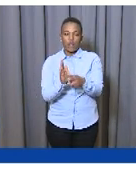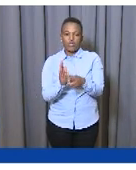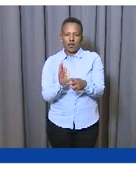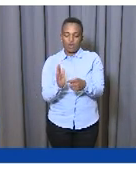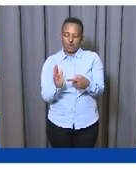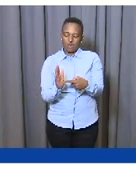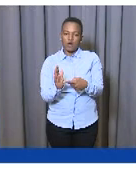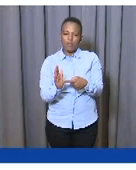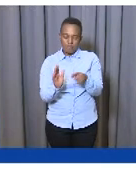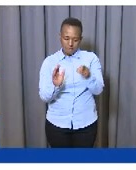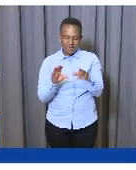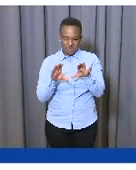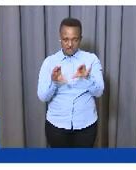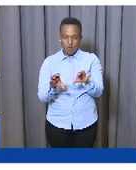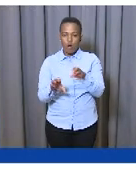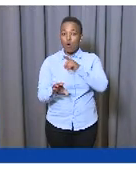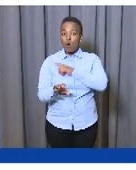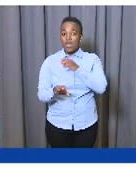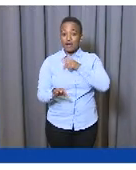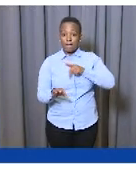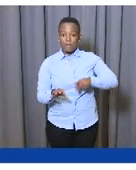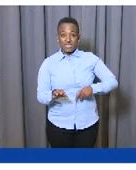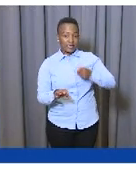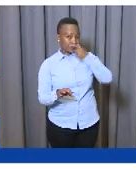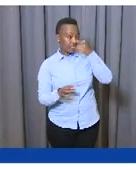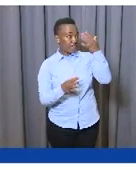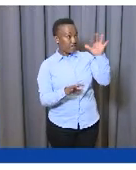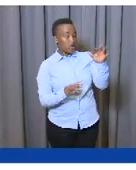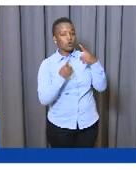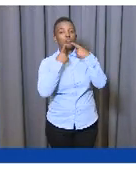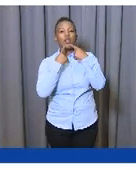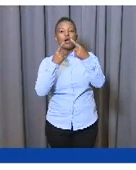president last night announced that by the end of May,